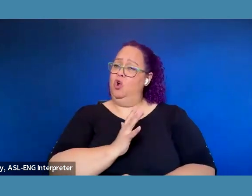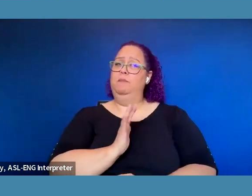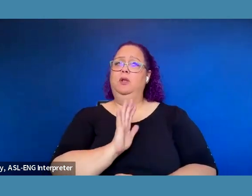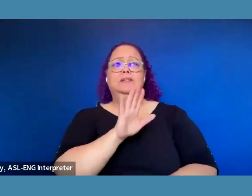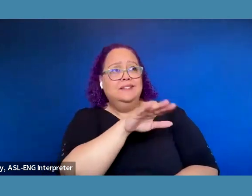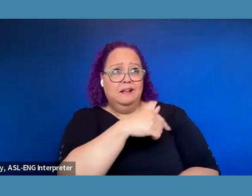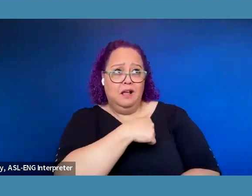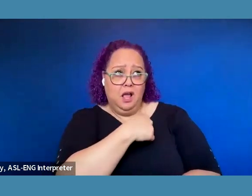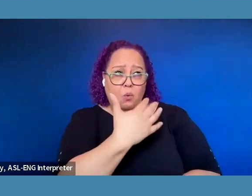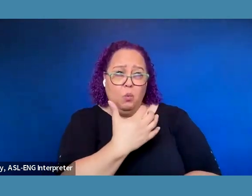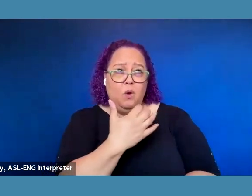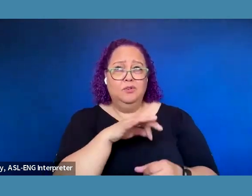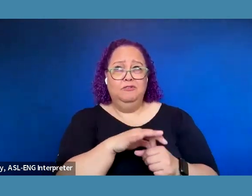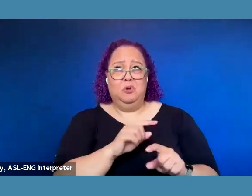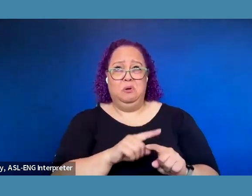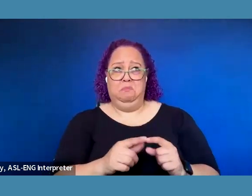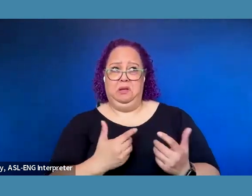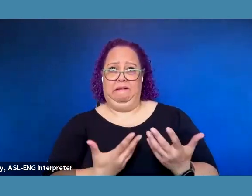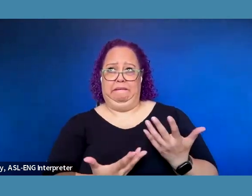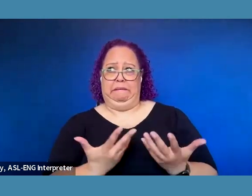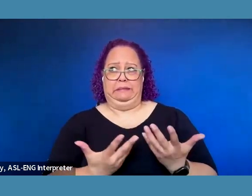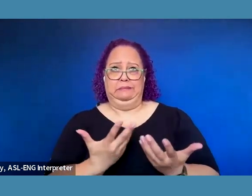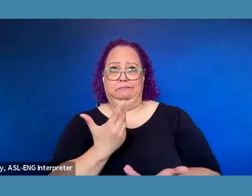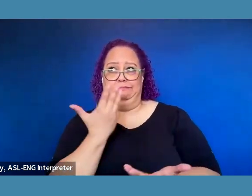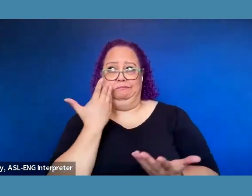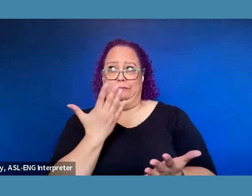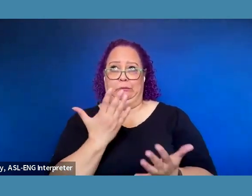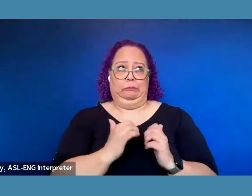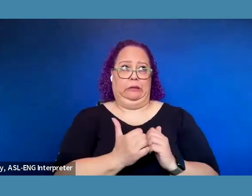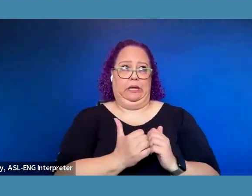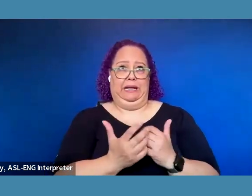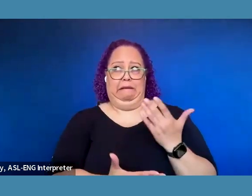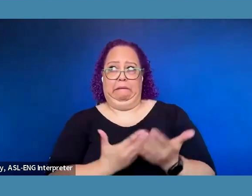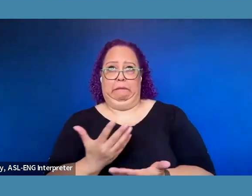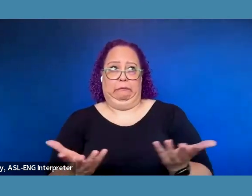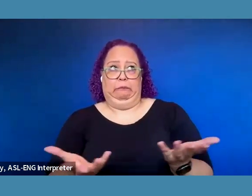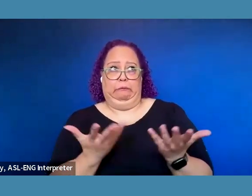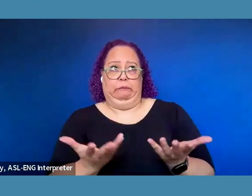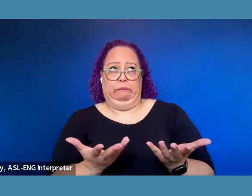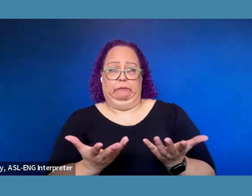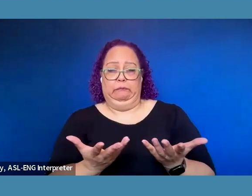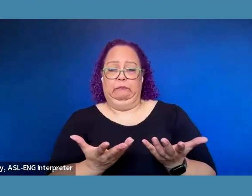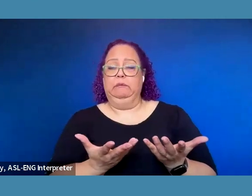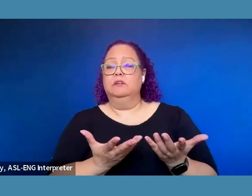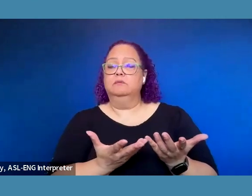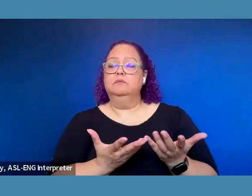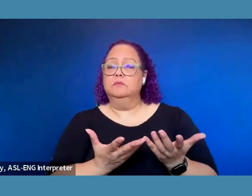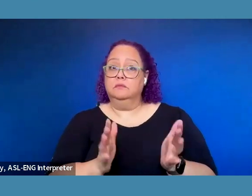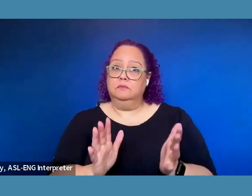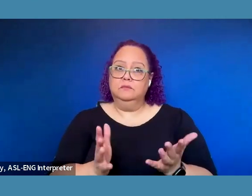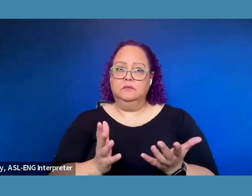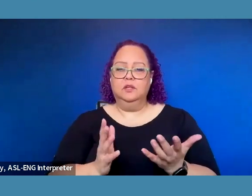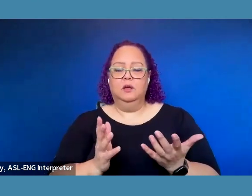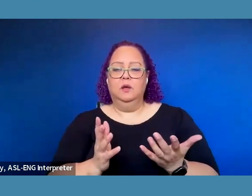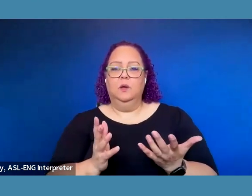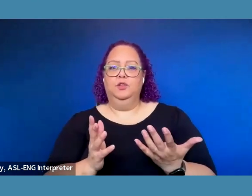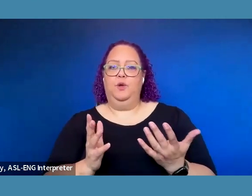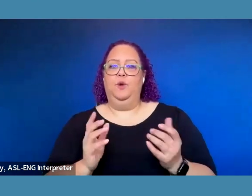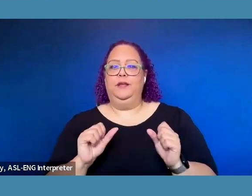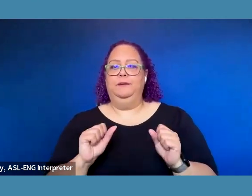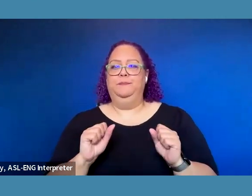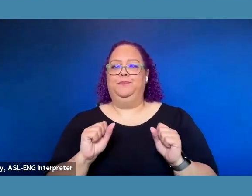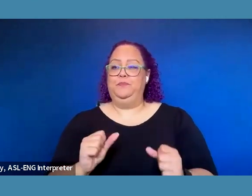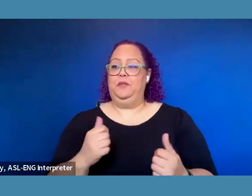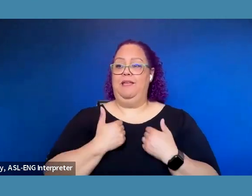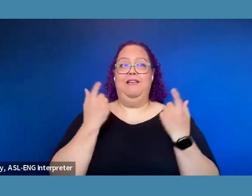I'm not sure, how to go about the process. So you can, have somebody